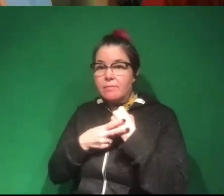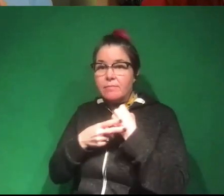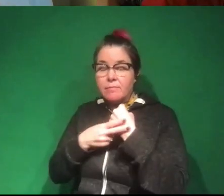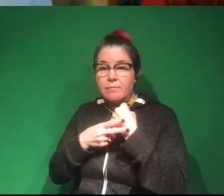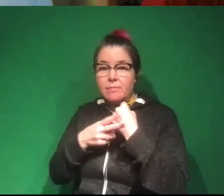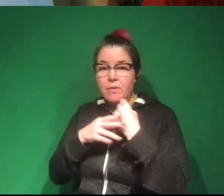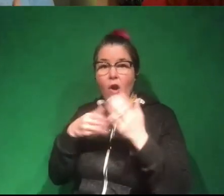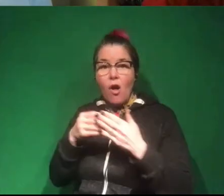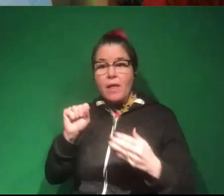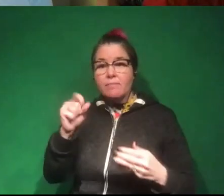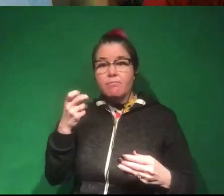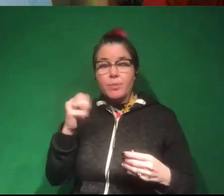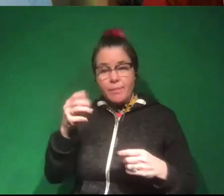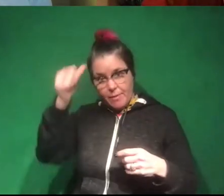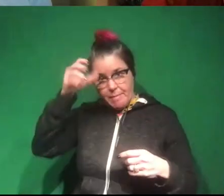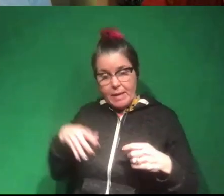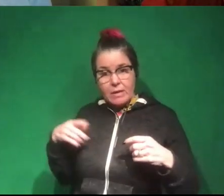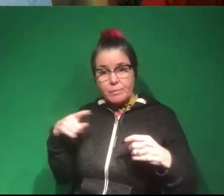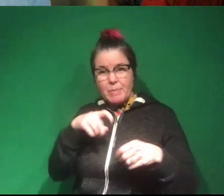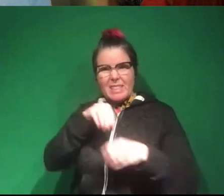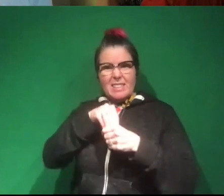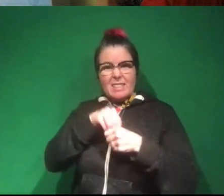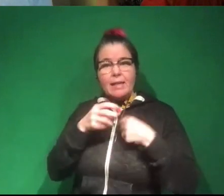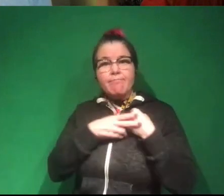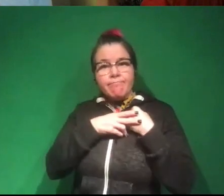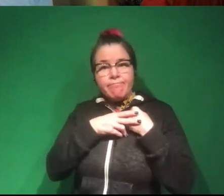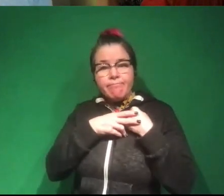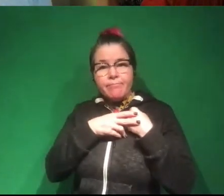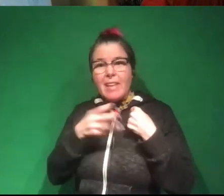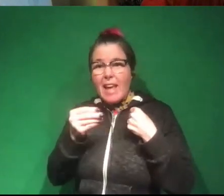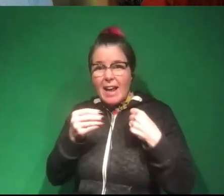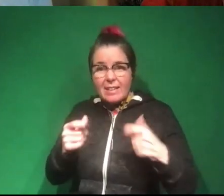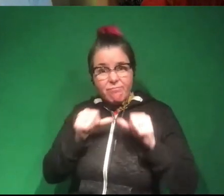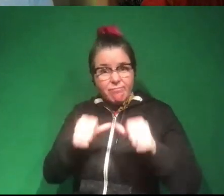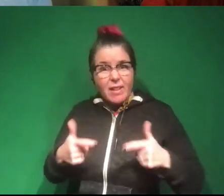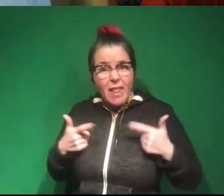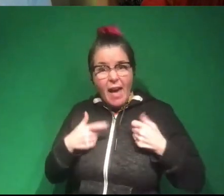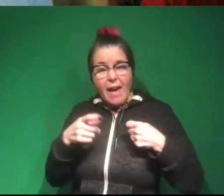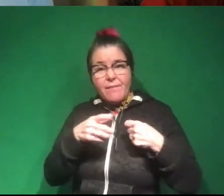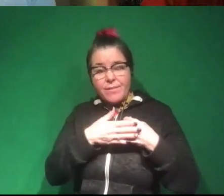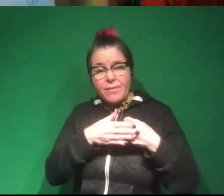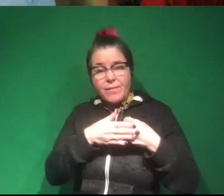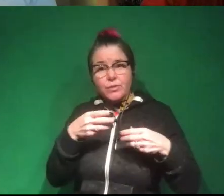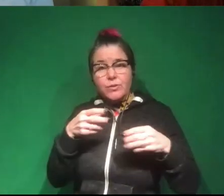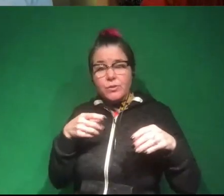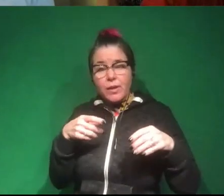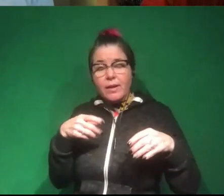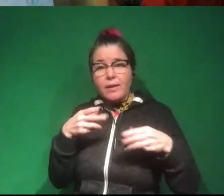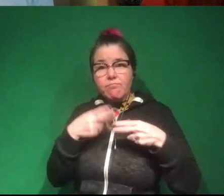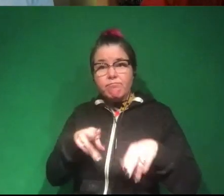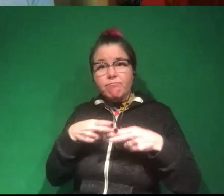that sperm from the males inside their body, and they're keeping it alive to produce fertilized eggs after 20